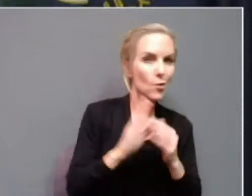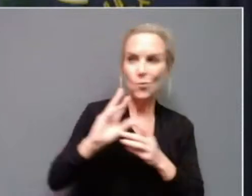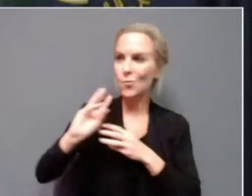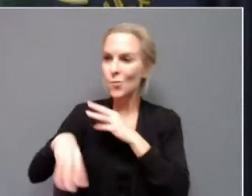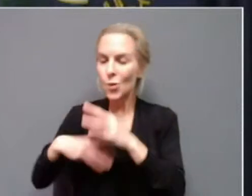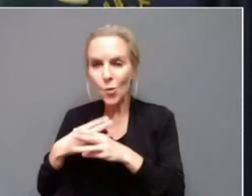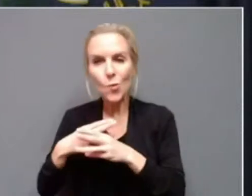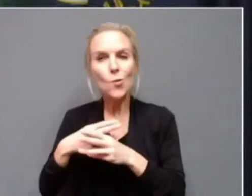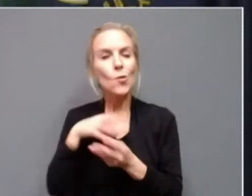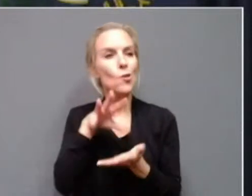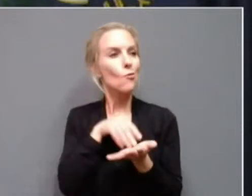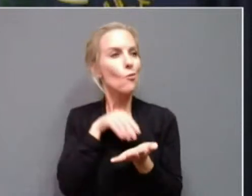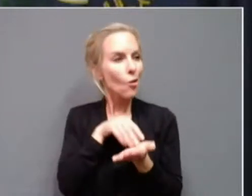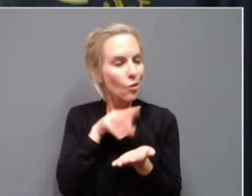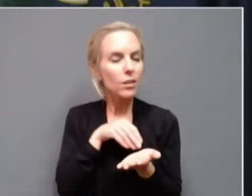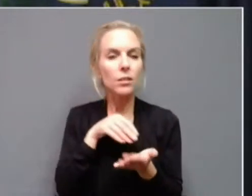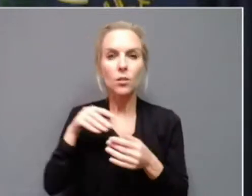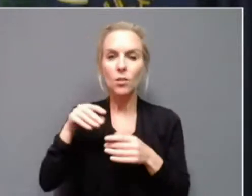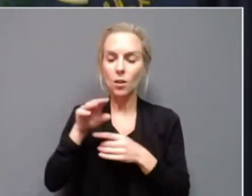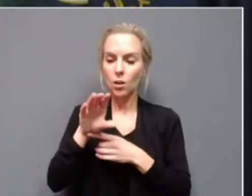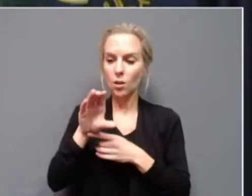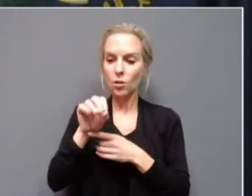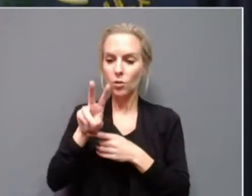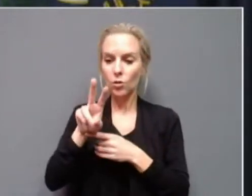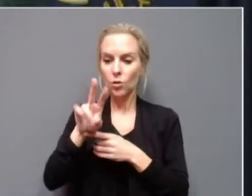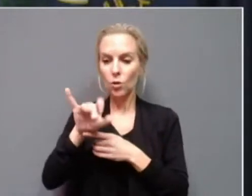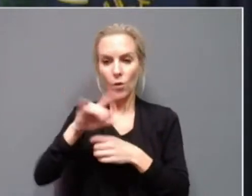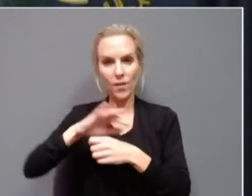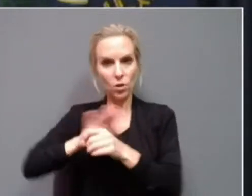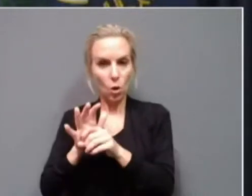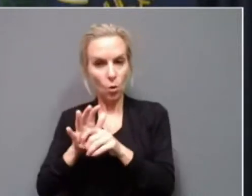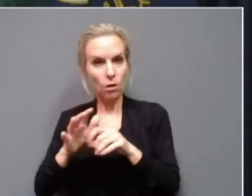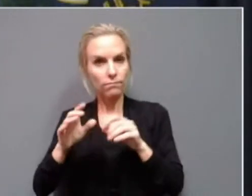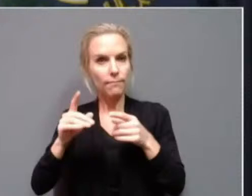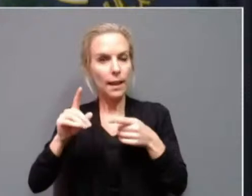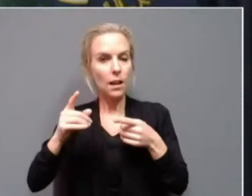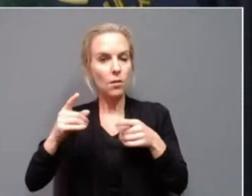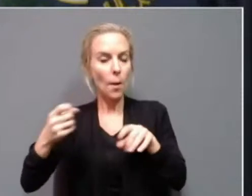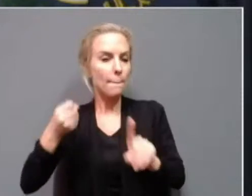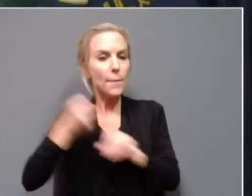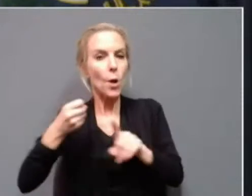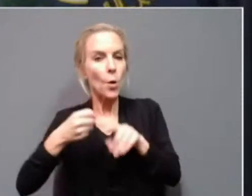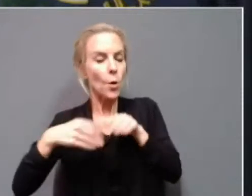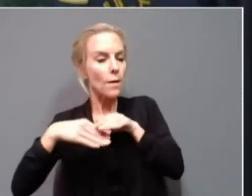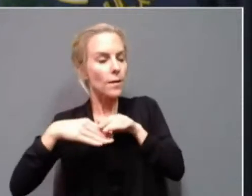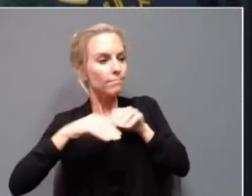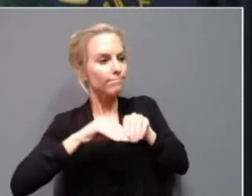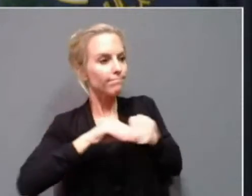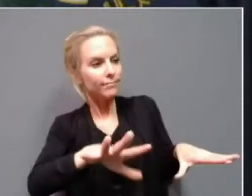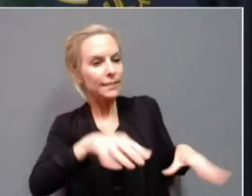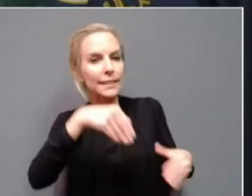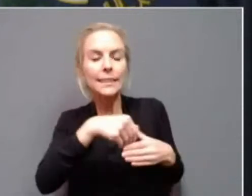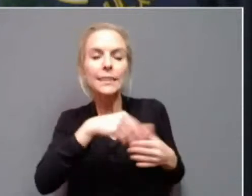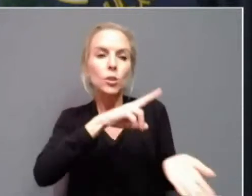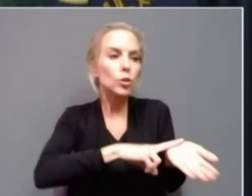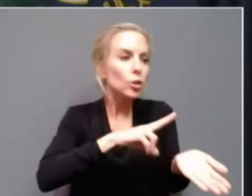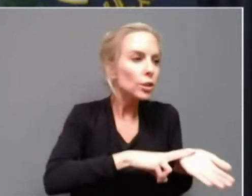COVID enters a long-term care or a community living facility, where we're home to an